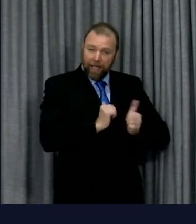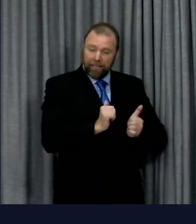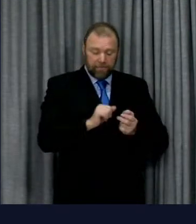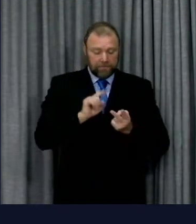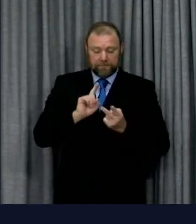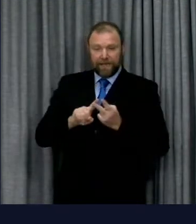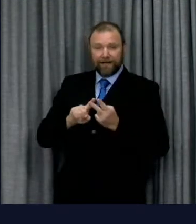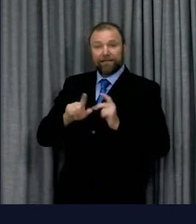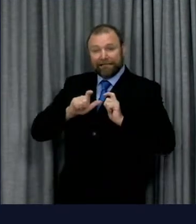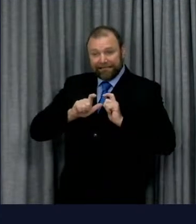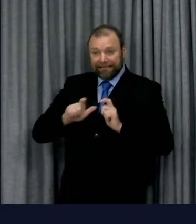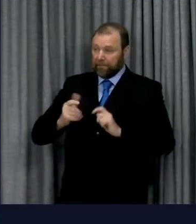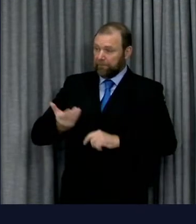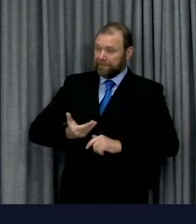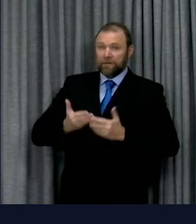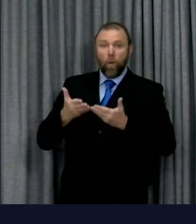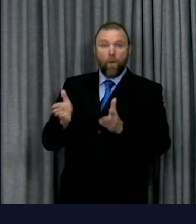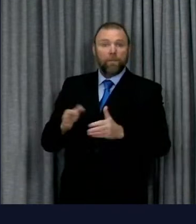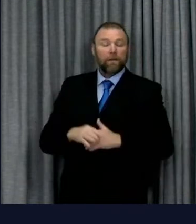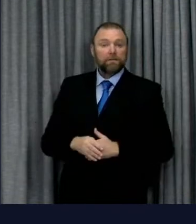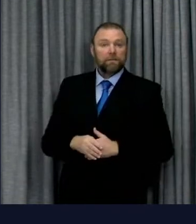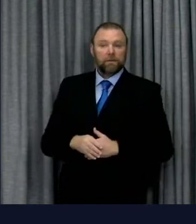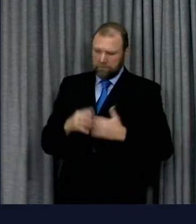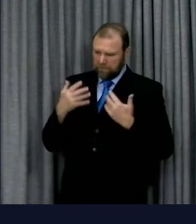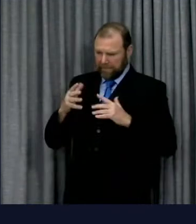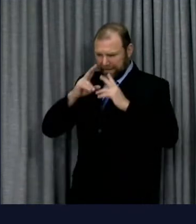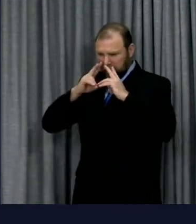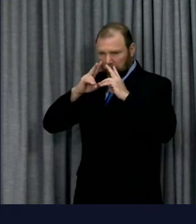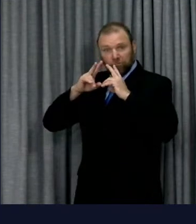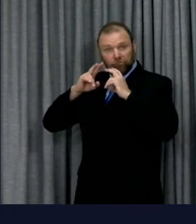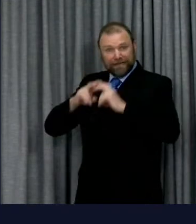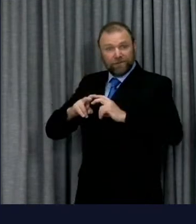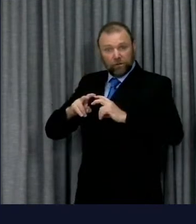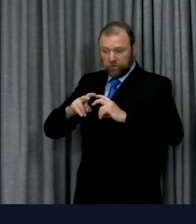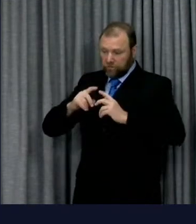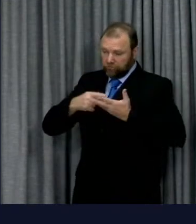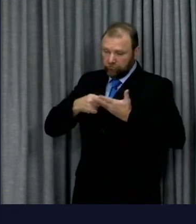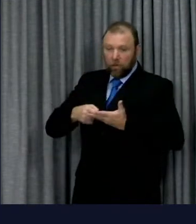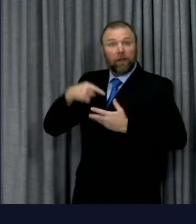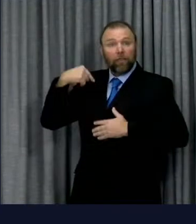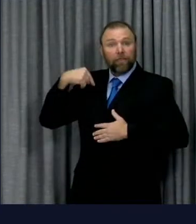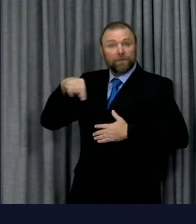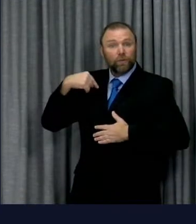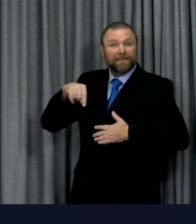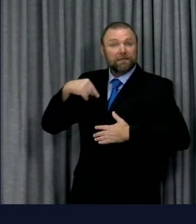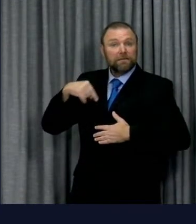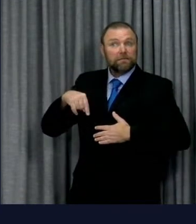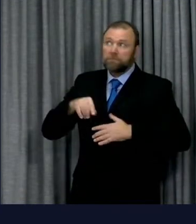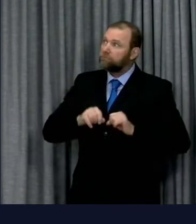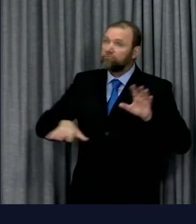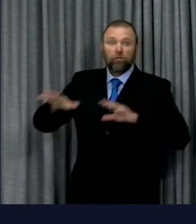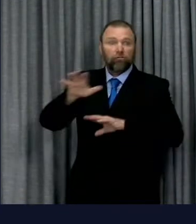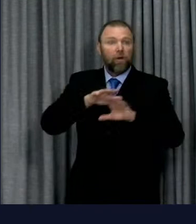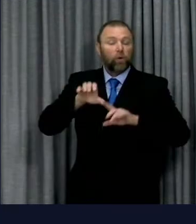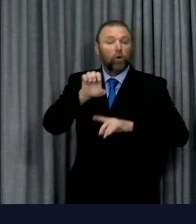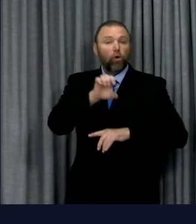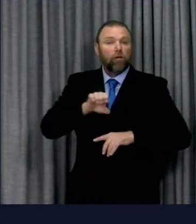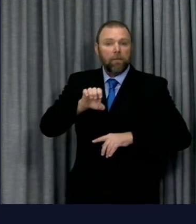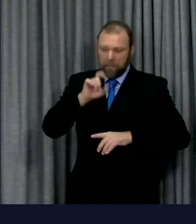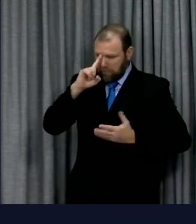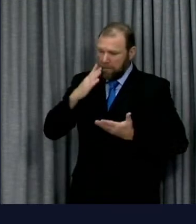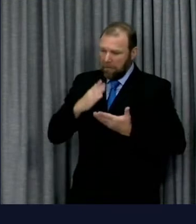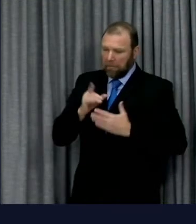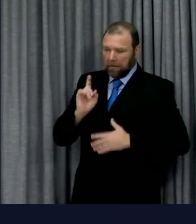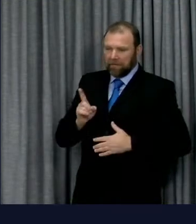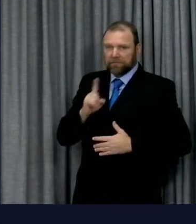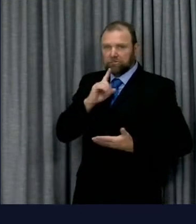open. That is the result of research that has been reported this week, carried out across Europe, and I believe it's true